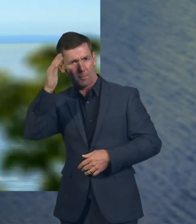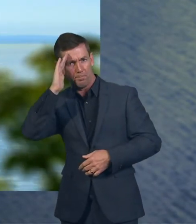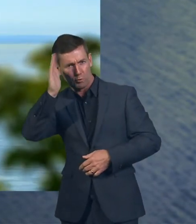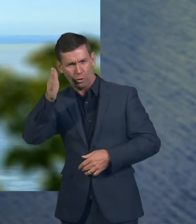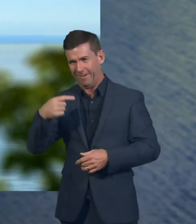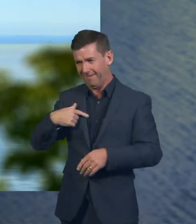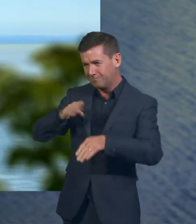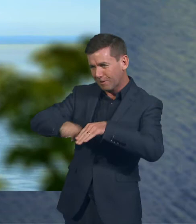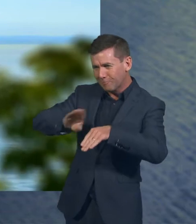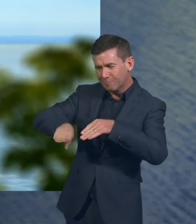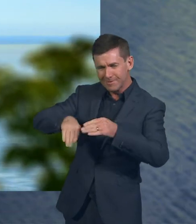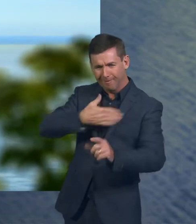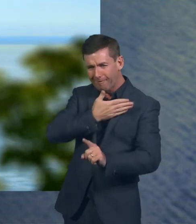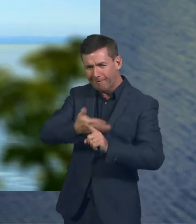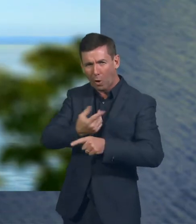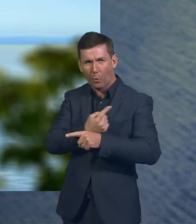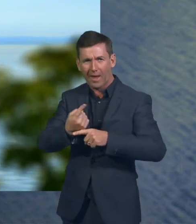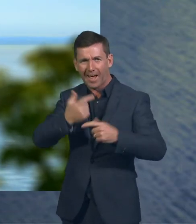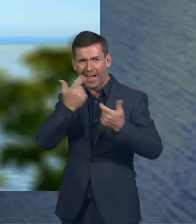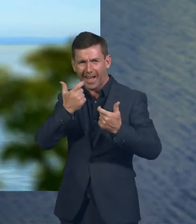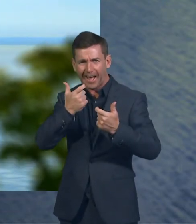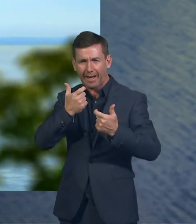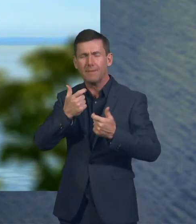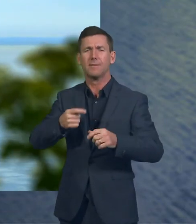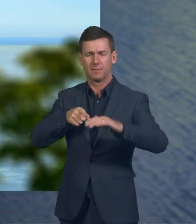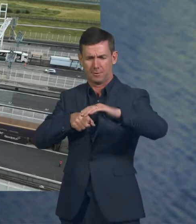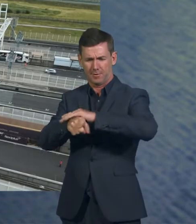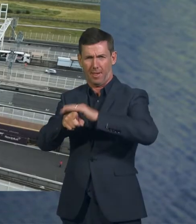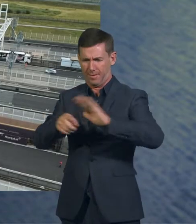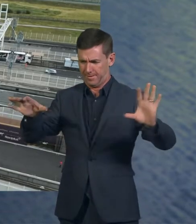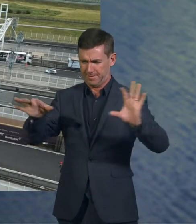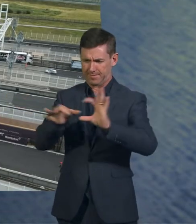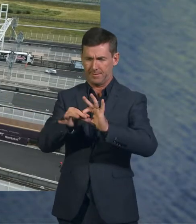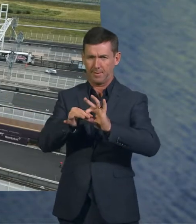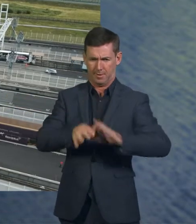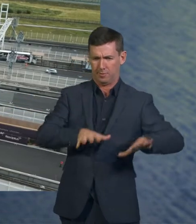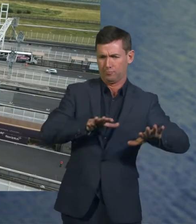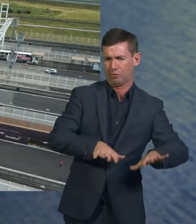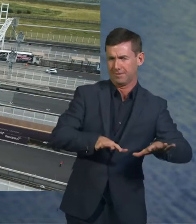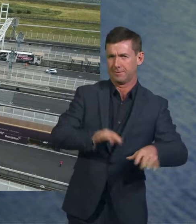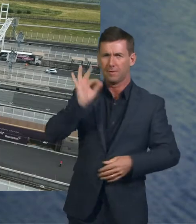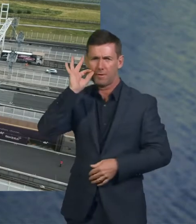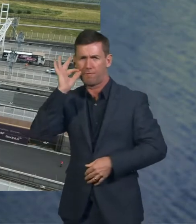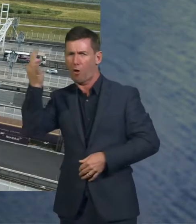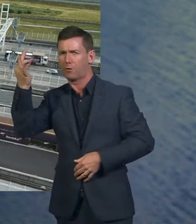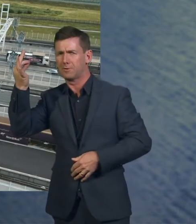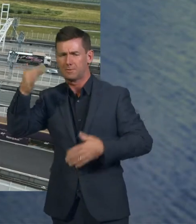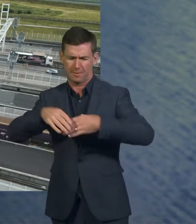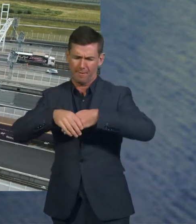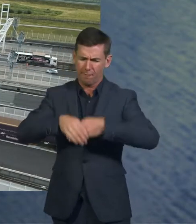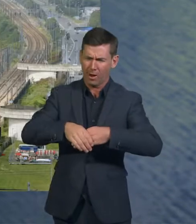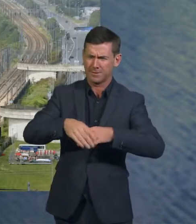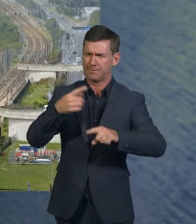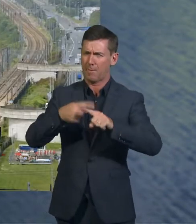The Channel Tunnel links two great friends and rivals, Britain and France. And it's been ferrying cars and